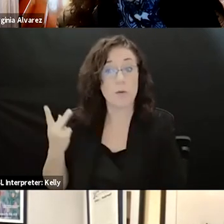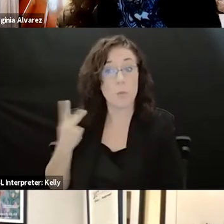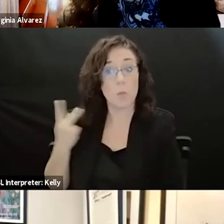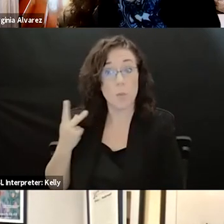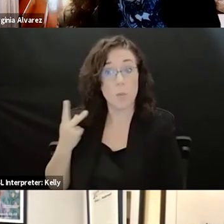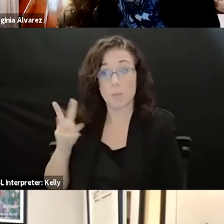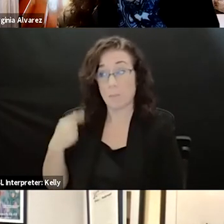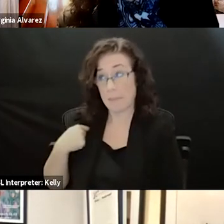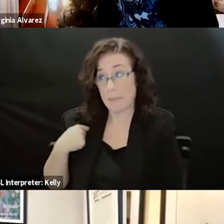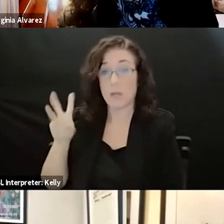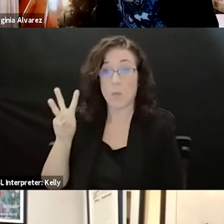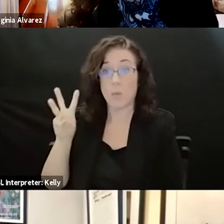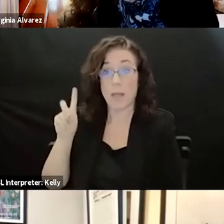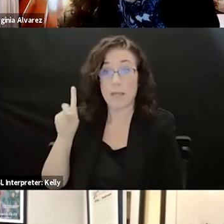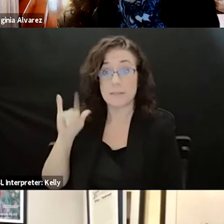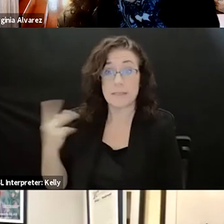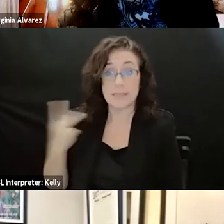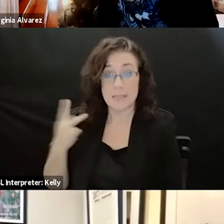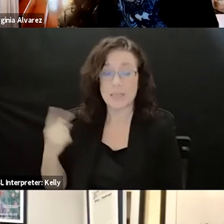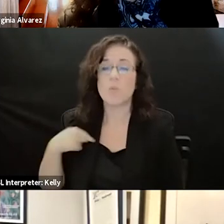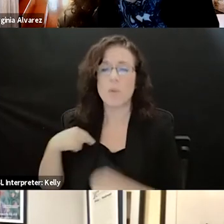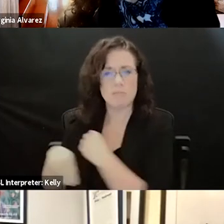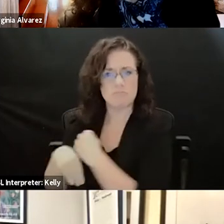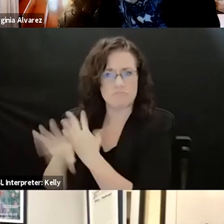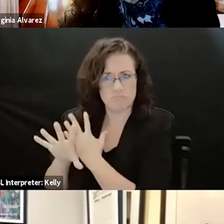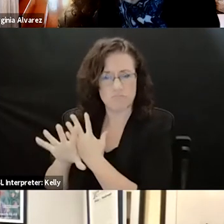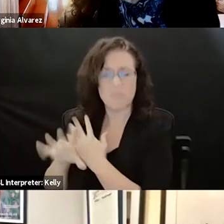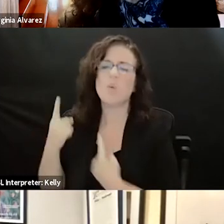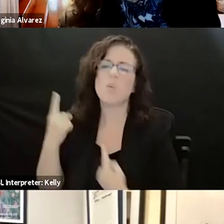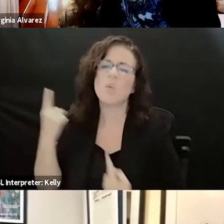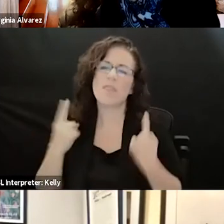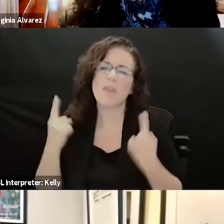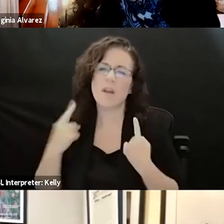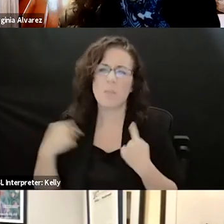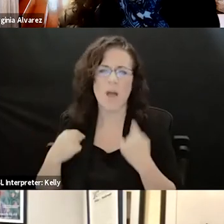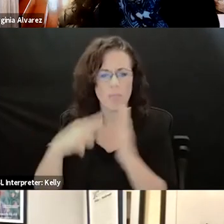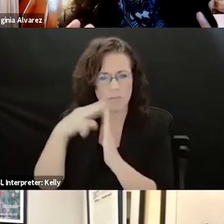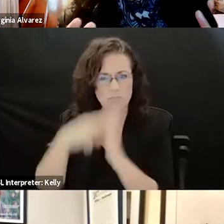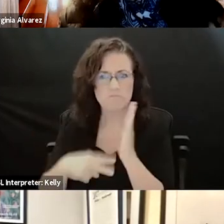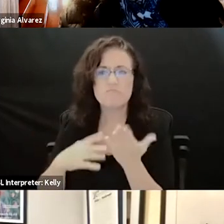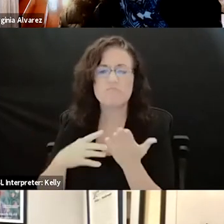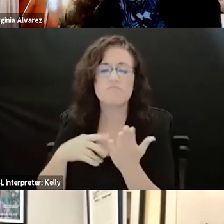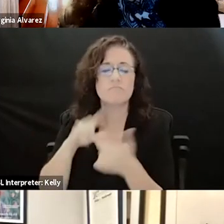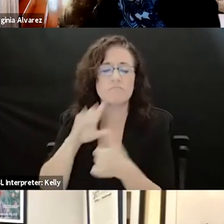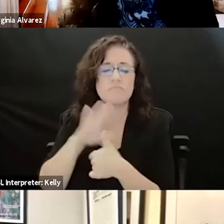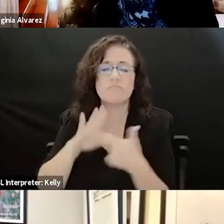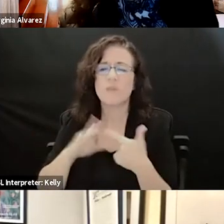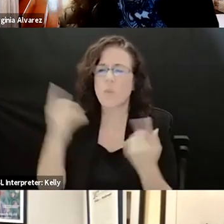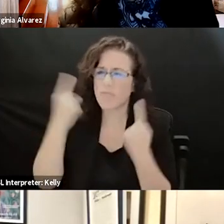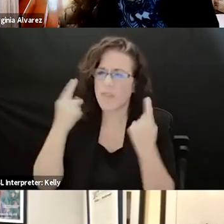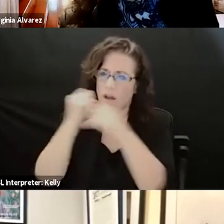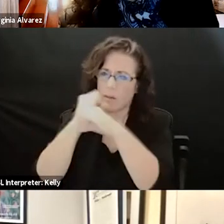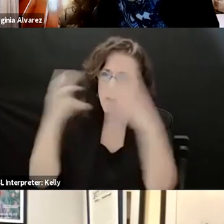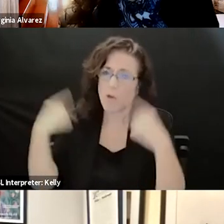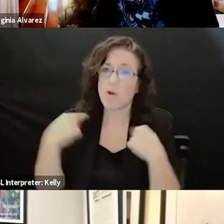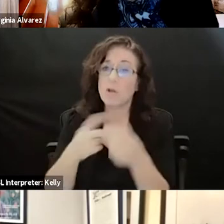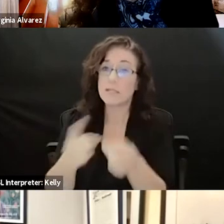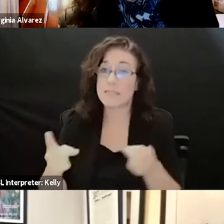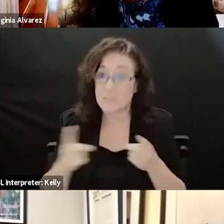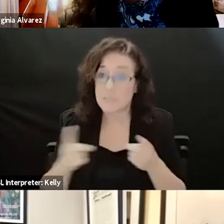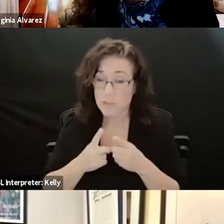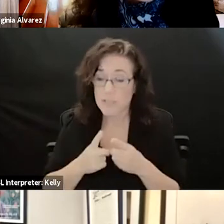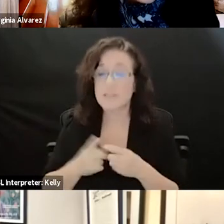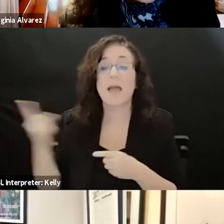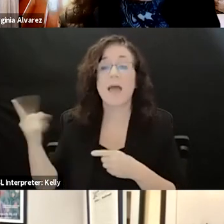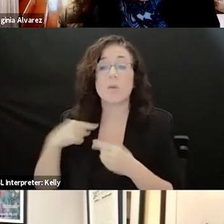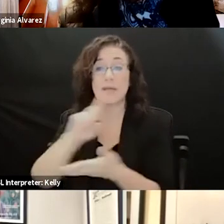taken into consideration the composition of our district and our goal then we put together this resolution that is in front